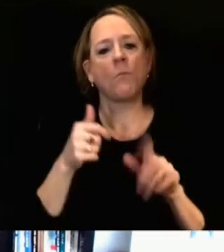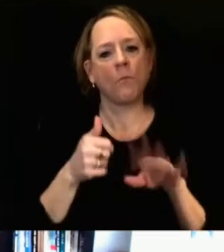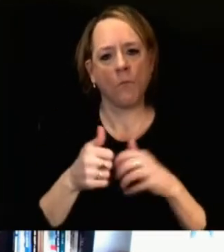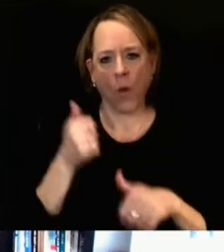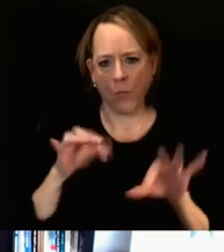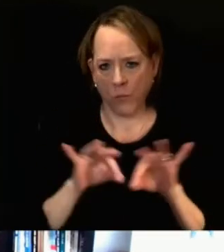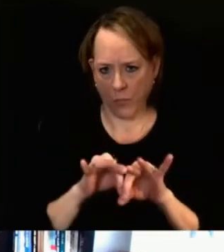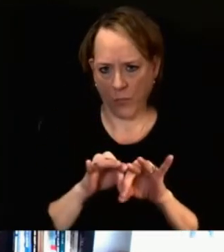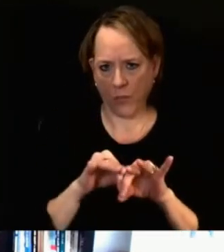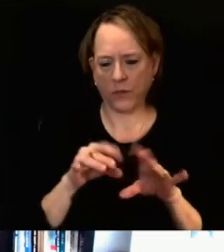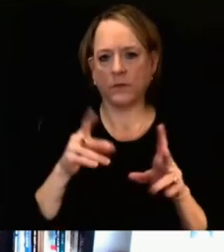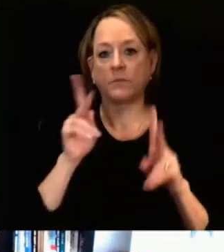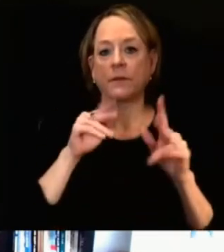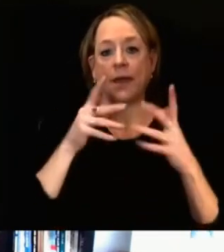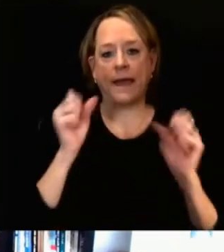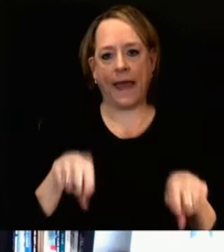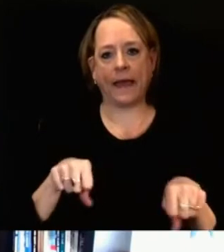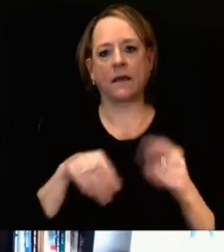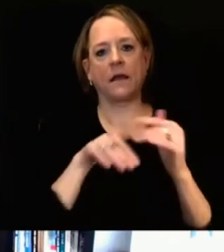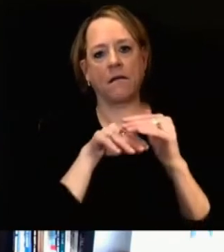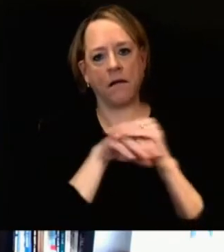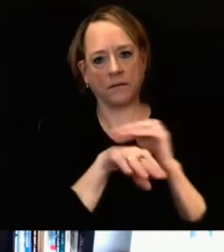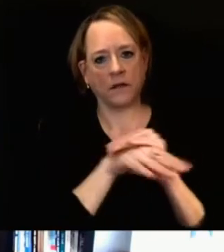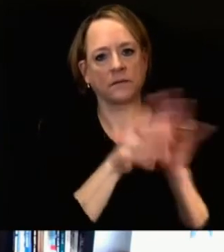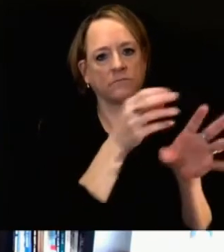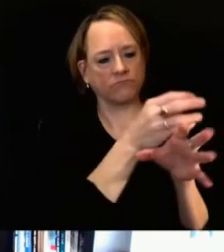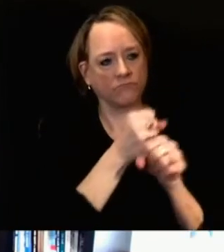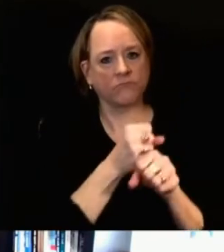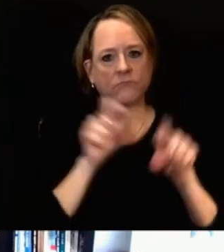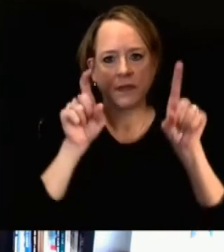friends and family so they can take appropriate precautions.